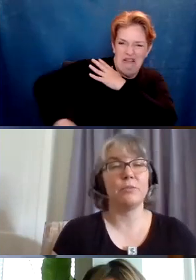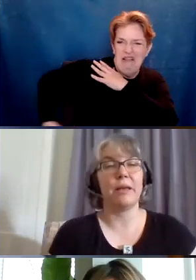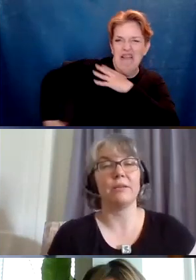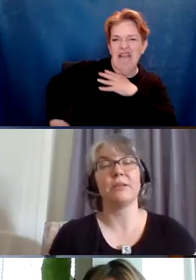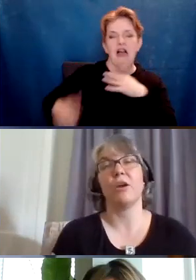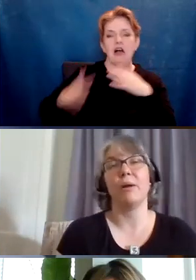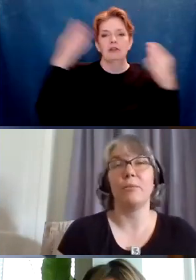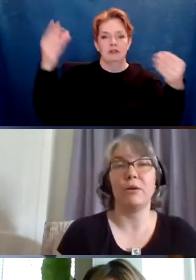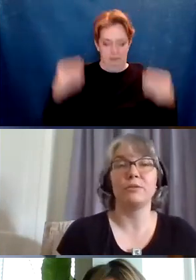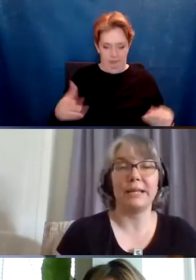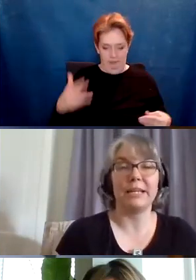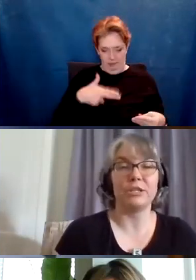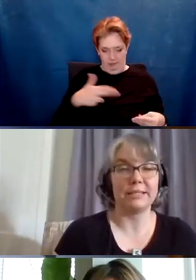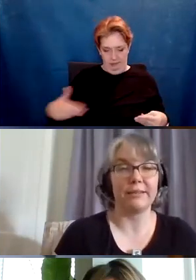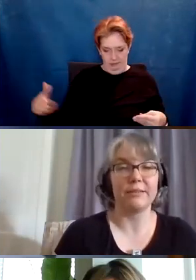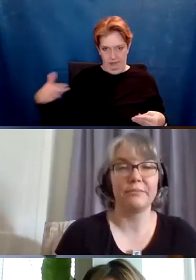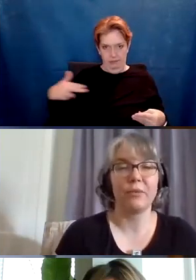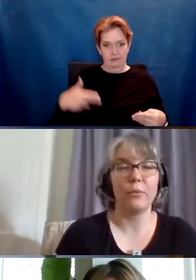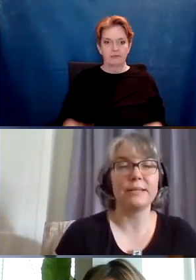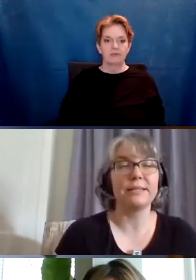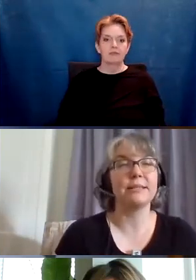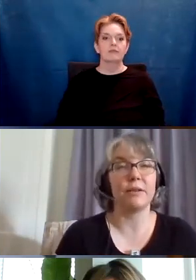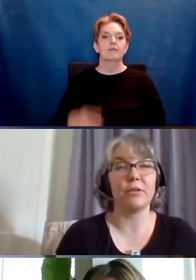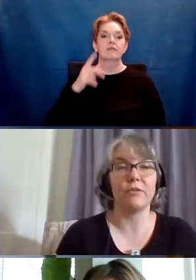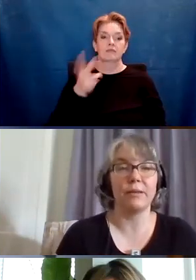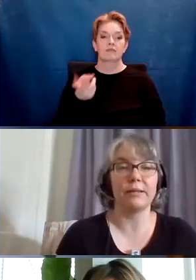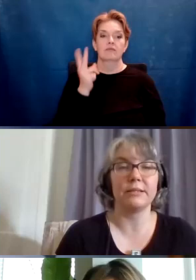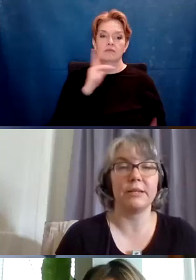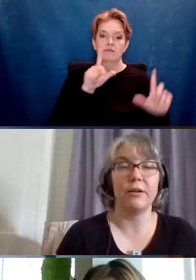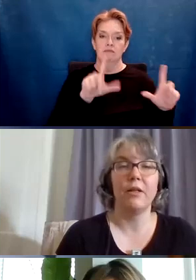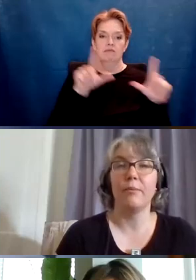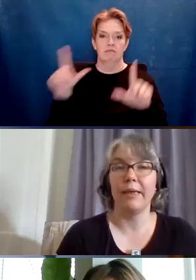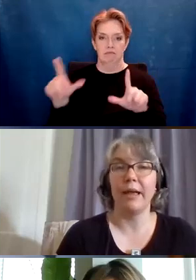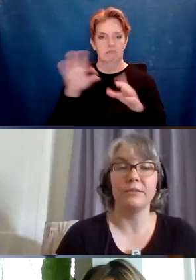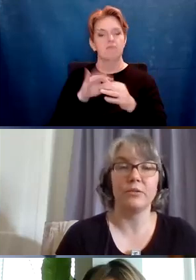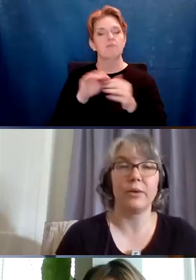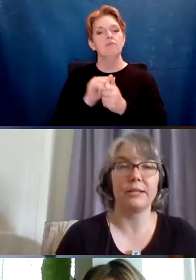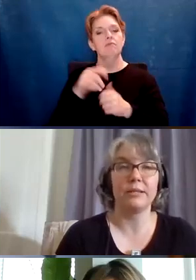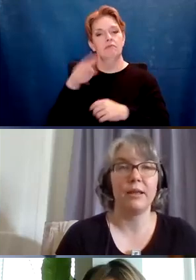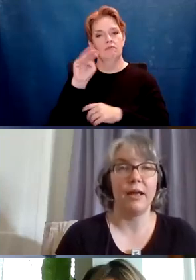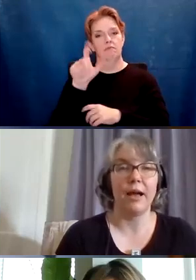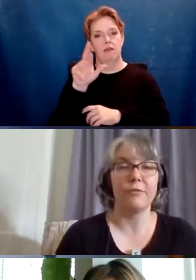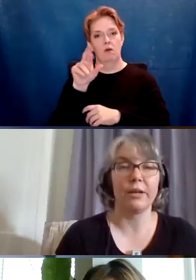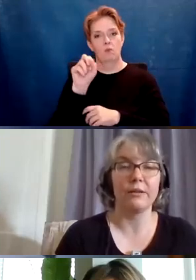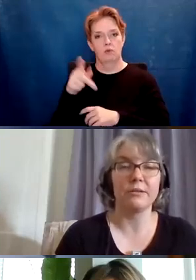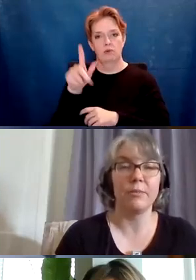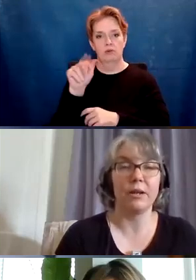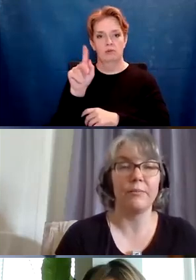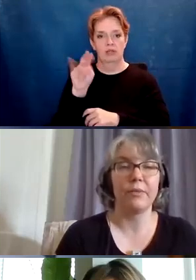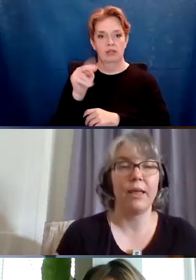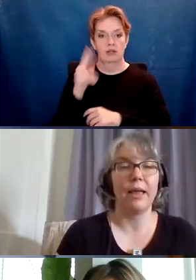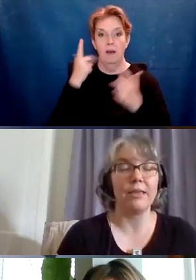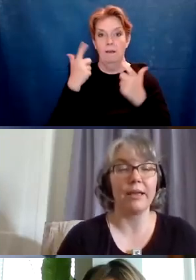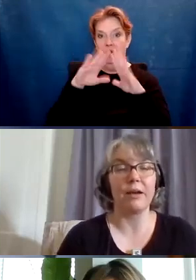These two panels are about the Melrose Plantation site. We can see several of the buildings here, the big house to the right, African house in the